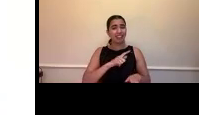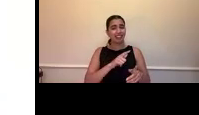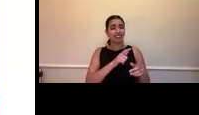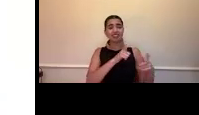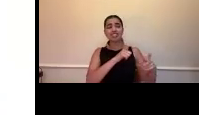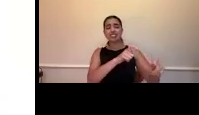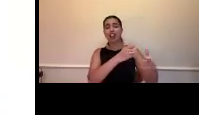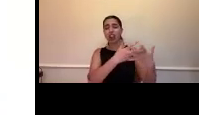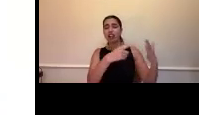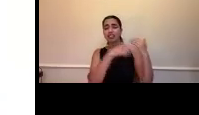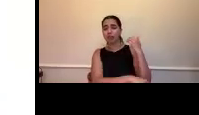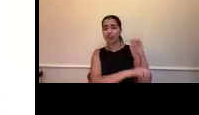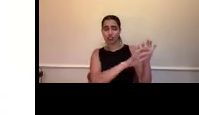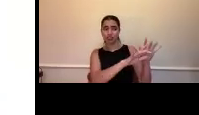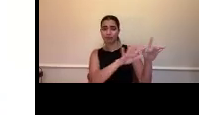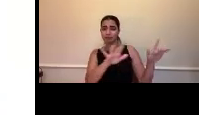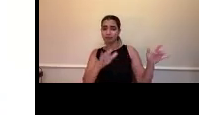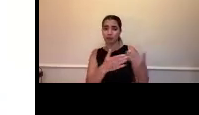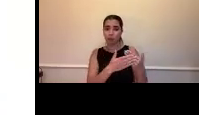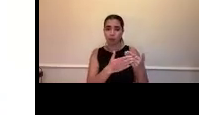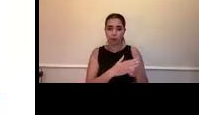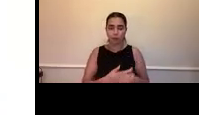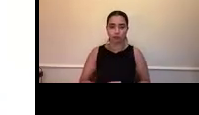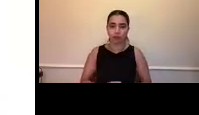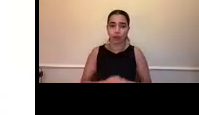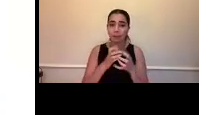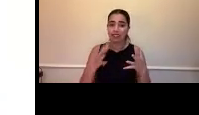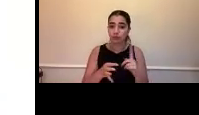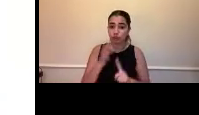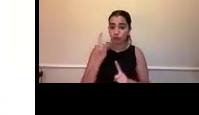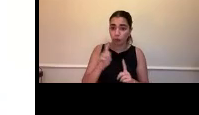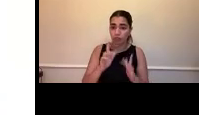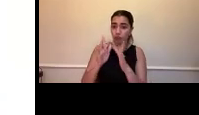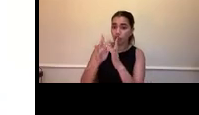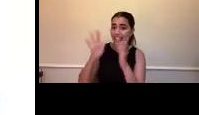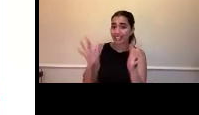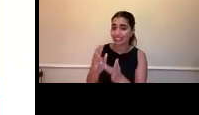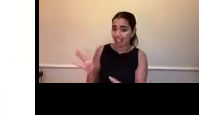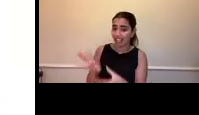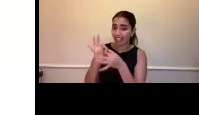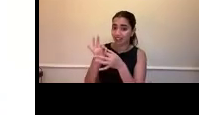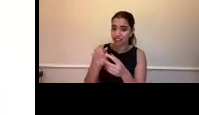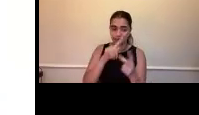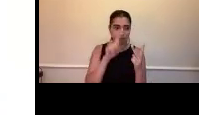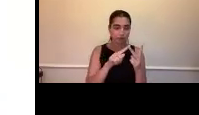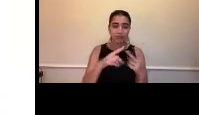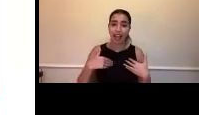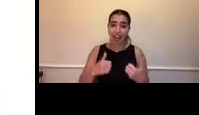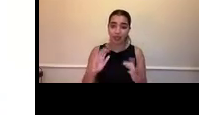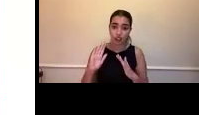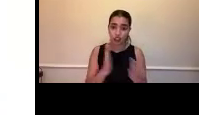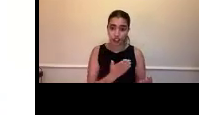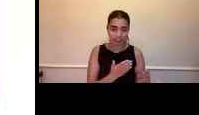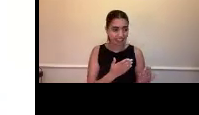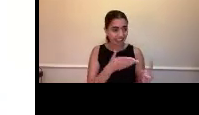But the five largest social improvements that we found are for internet connectivity, for the health services